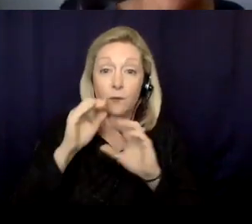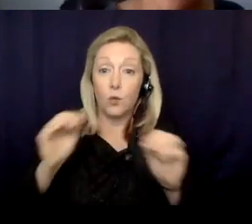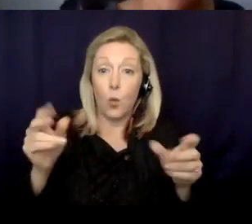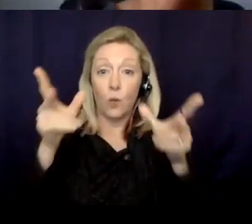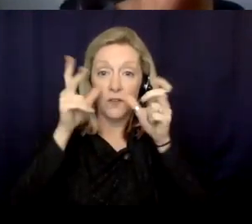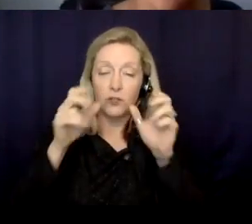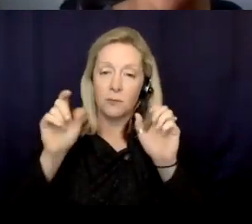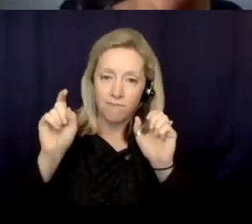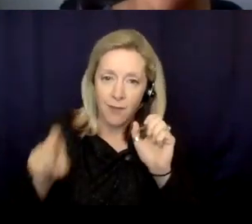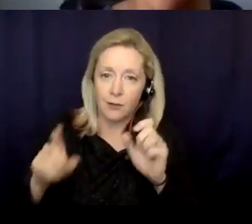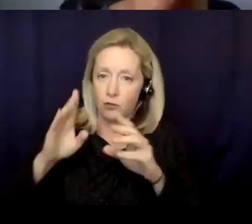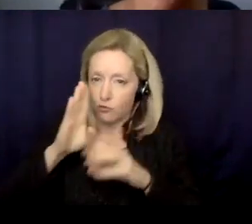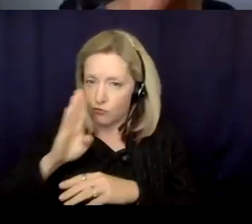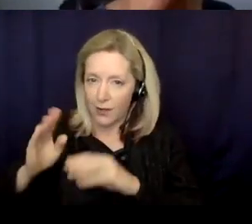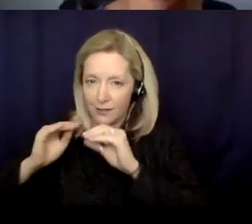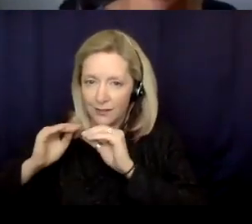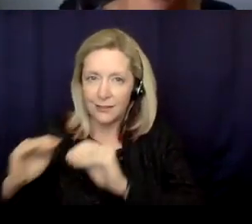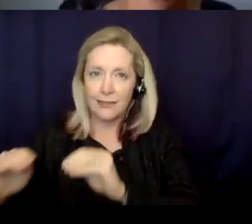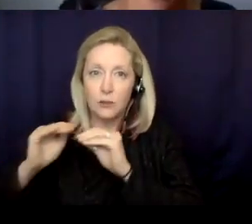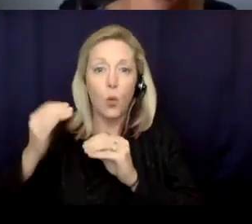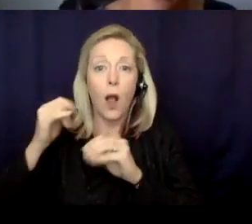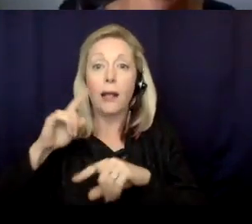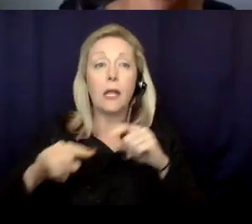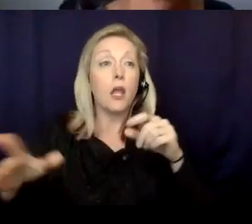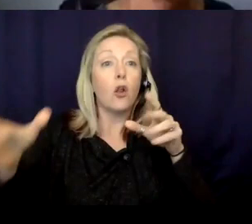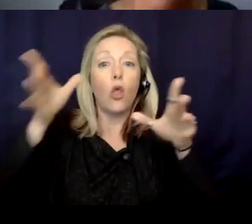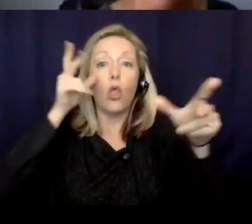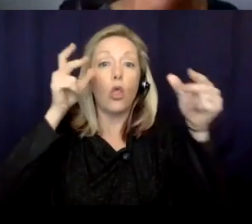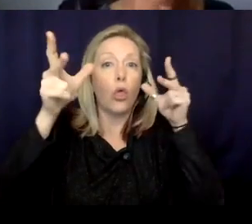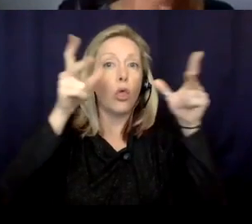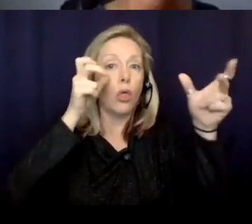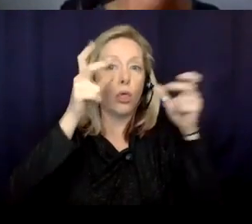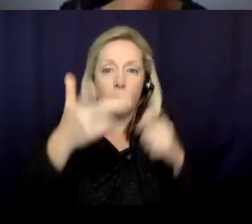going to have to directly teach it so that they can really grab it.